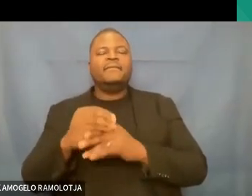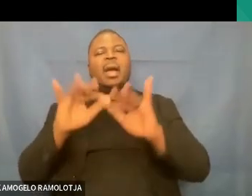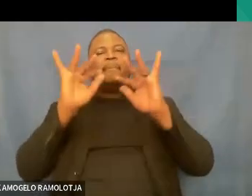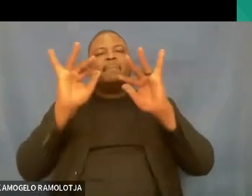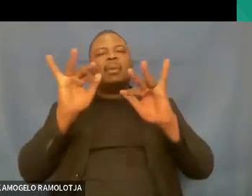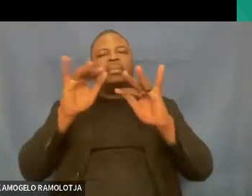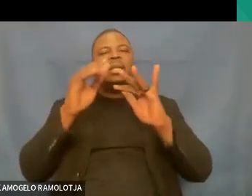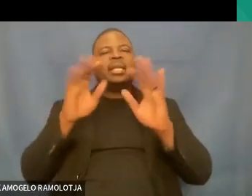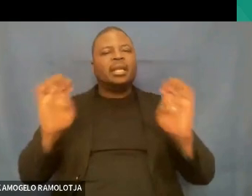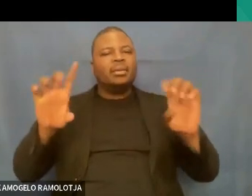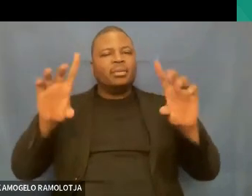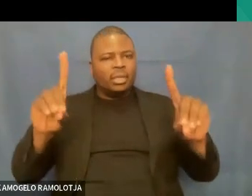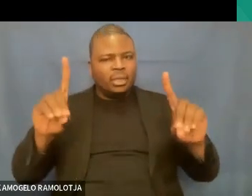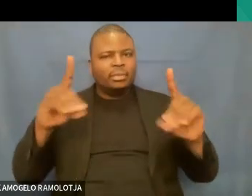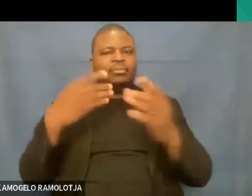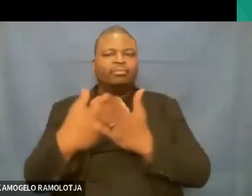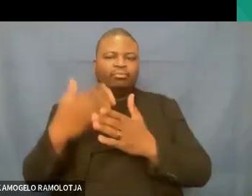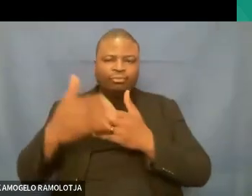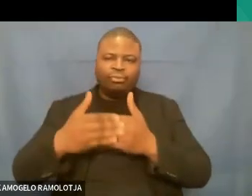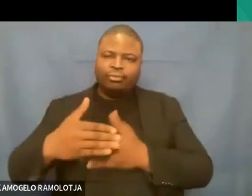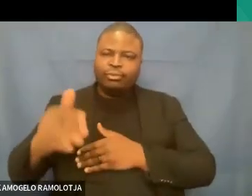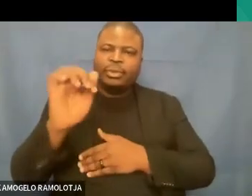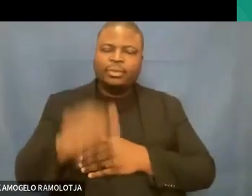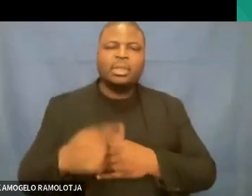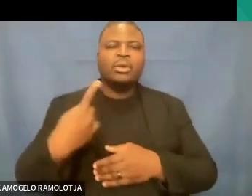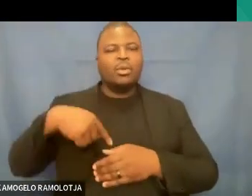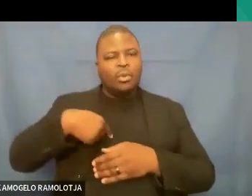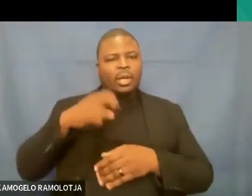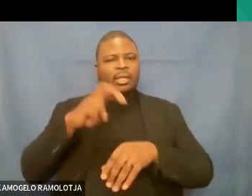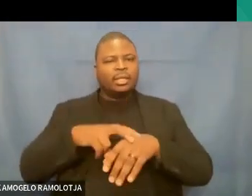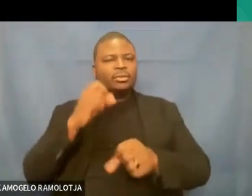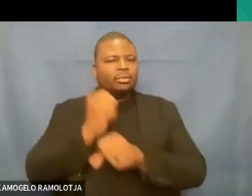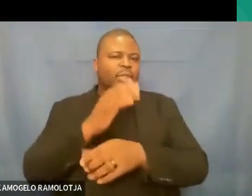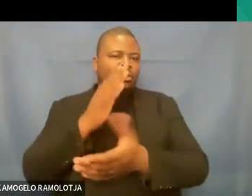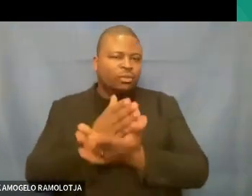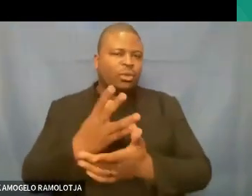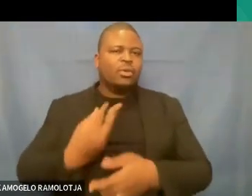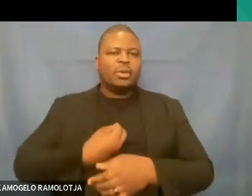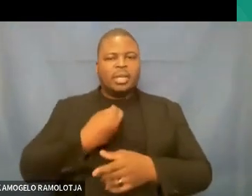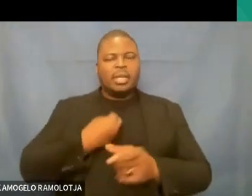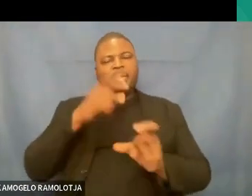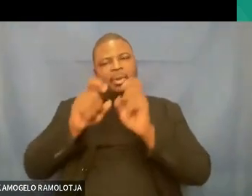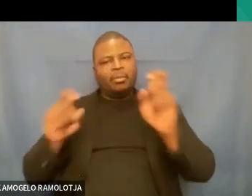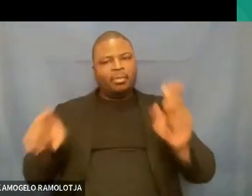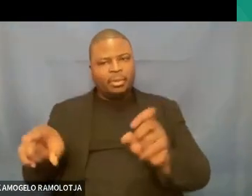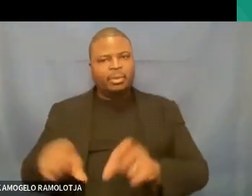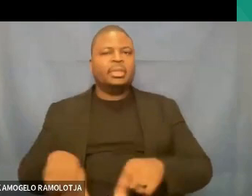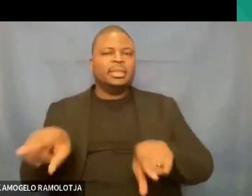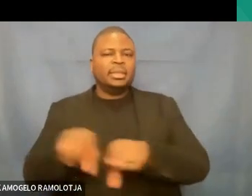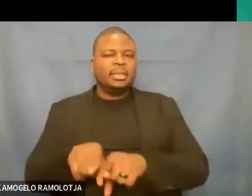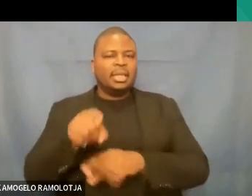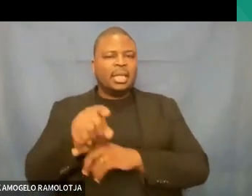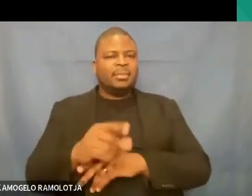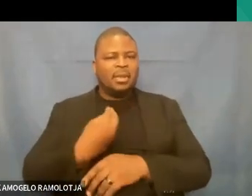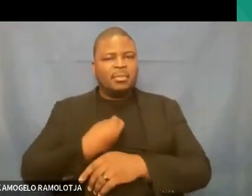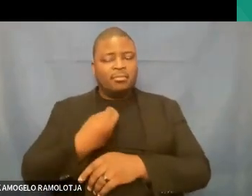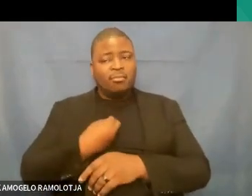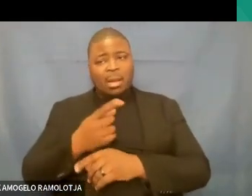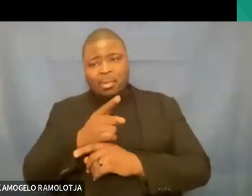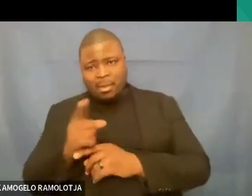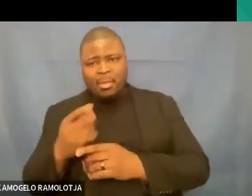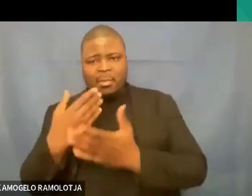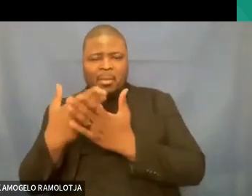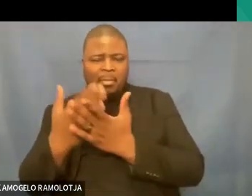Young people, we need to ensure that young people and minors are involved in co-creating spaces for